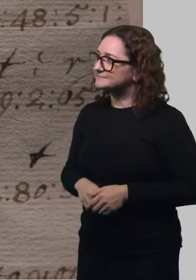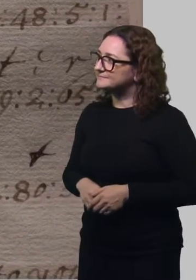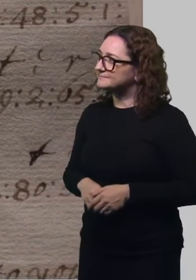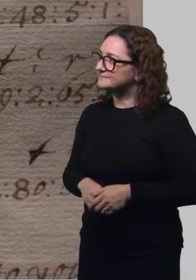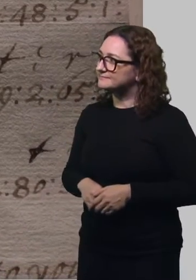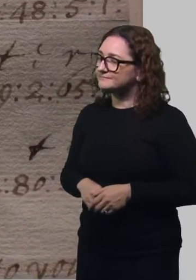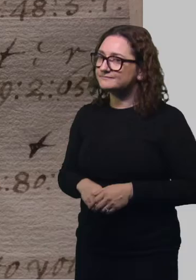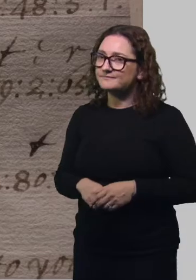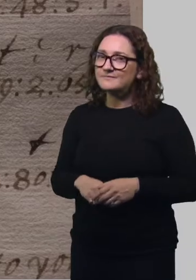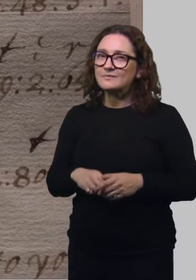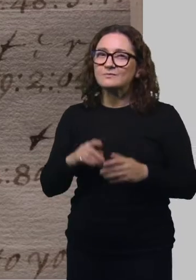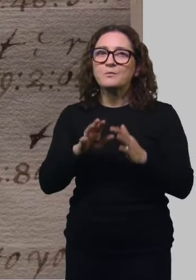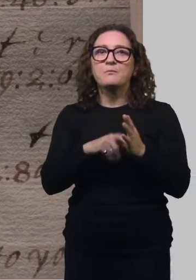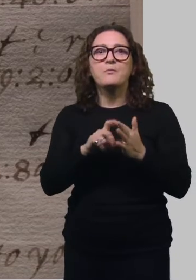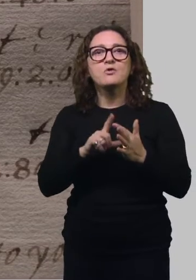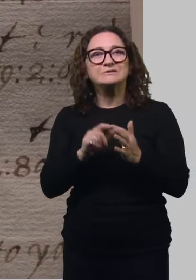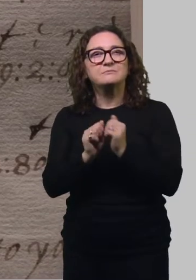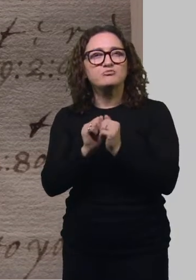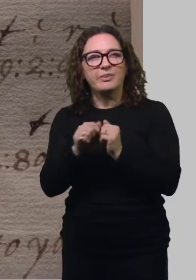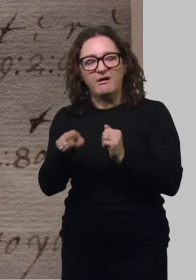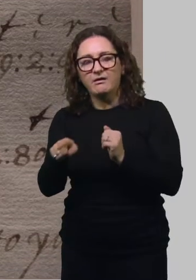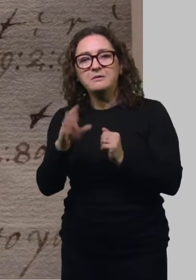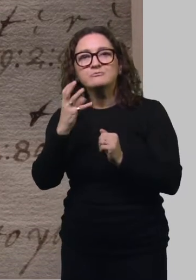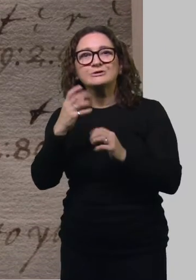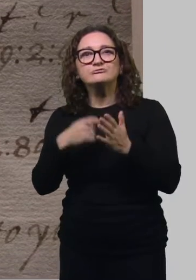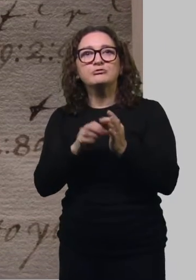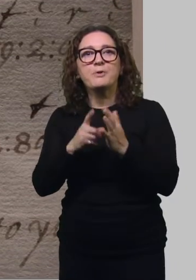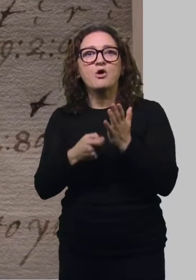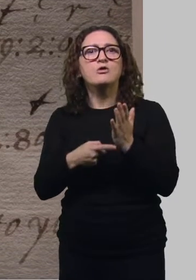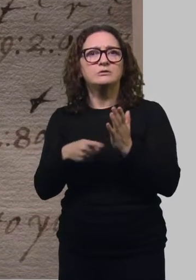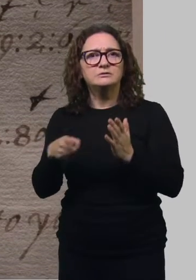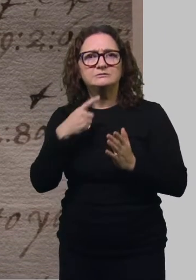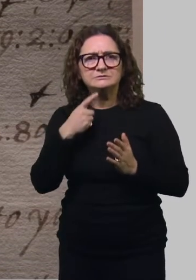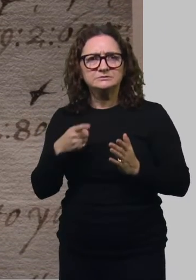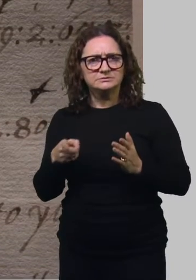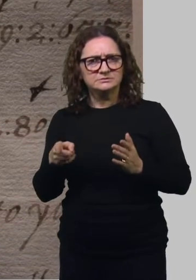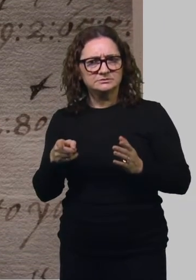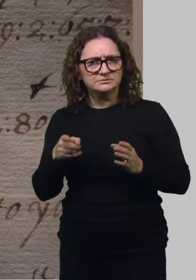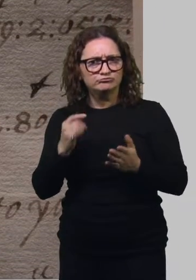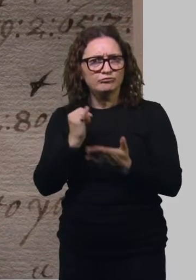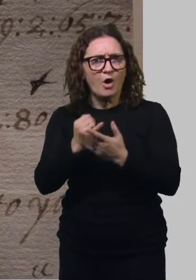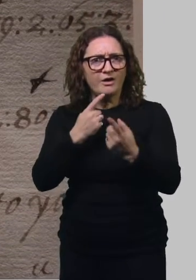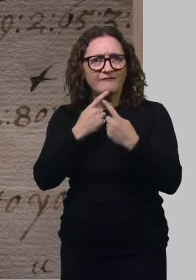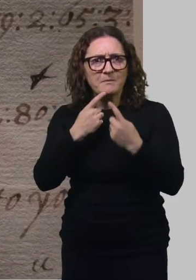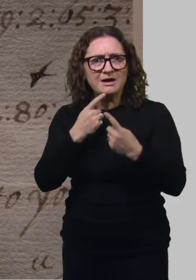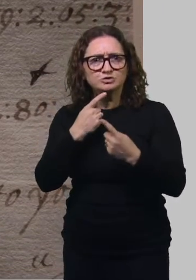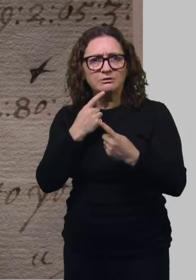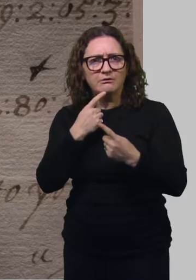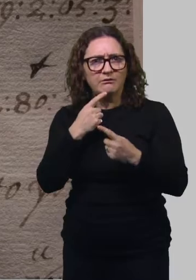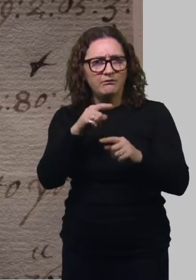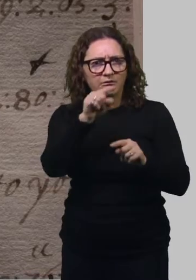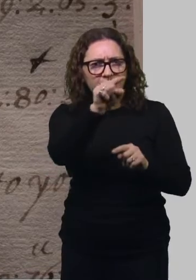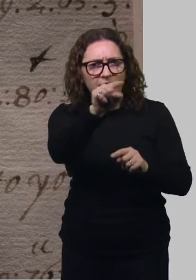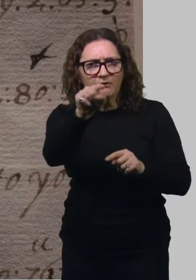of matters but of some persons. After the Battle of Naseby in 1645, Charles I was forced to flee,